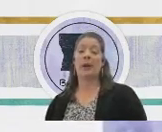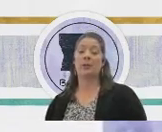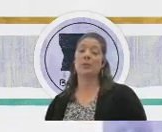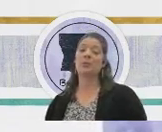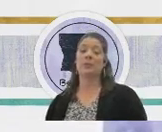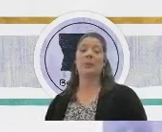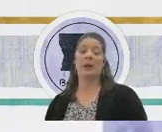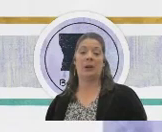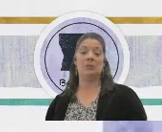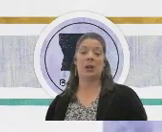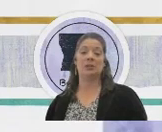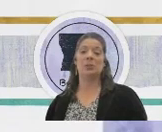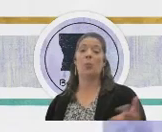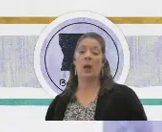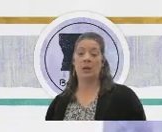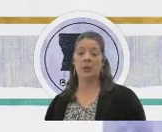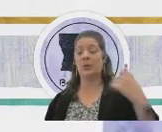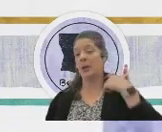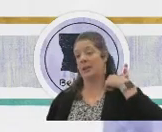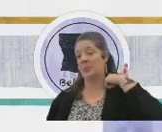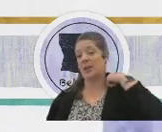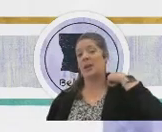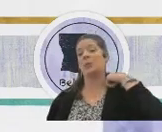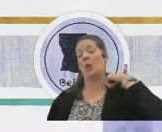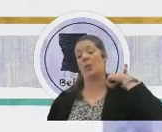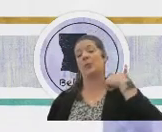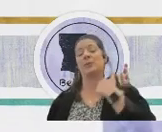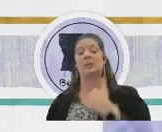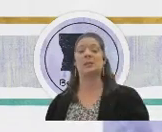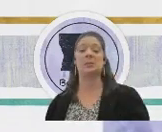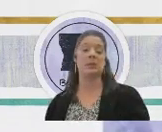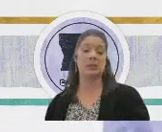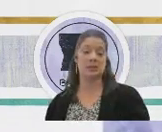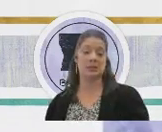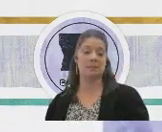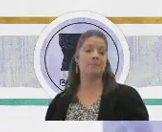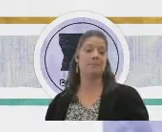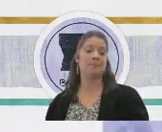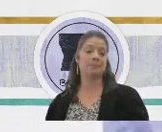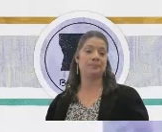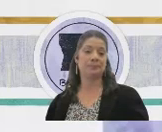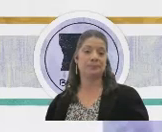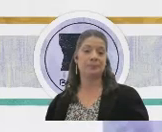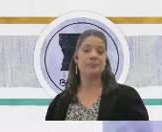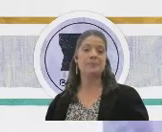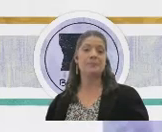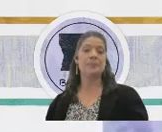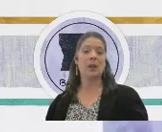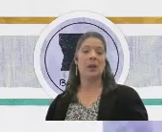will require two different background checks, one through LSP and one through the CCCBC system.